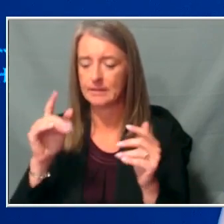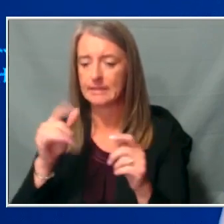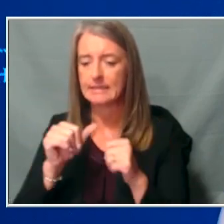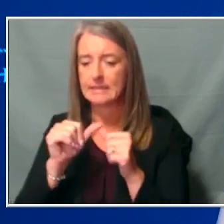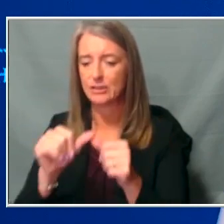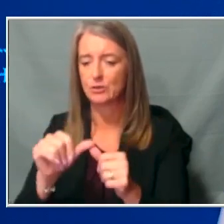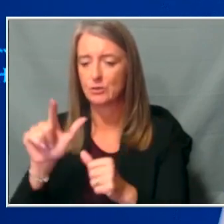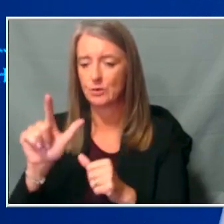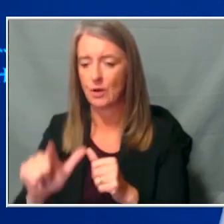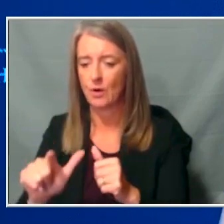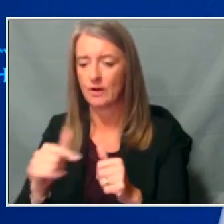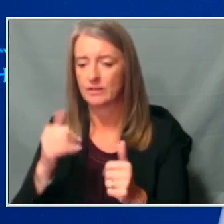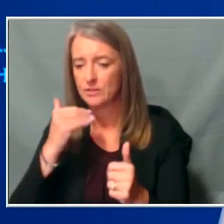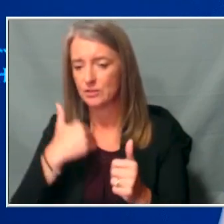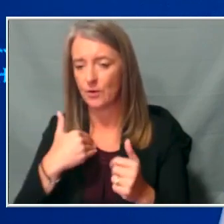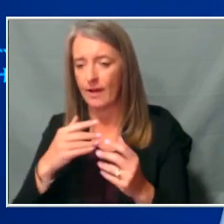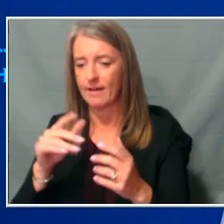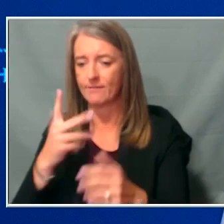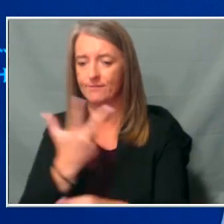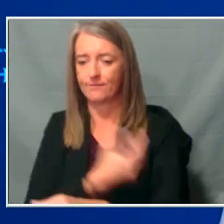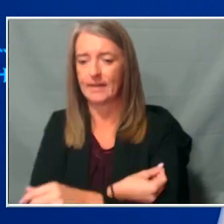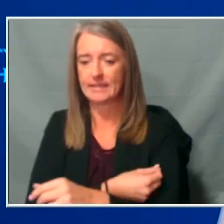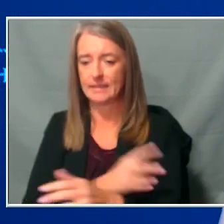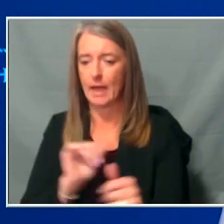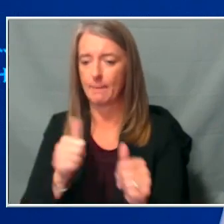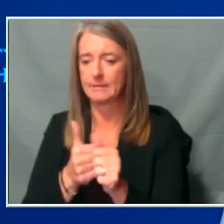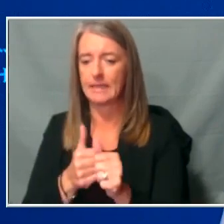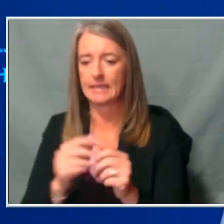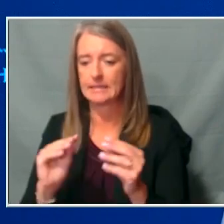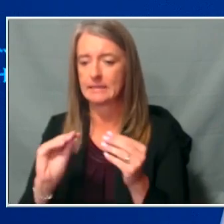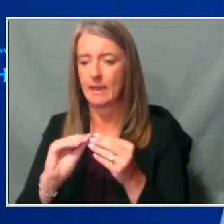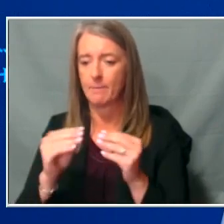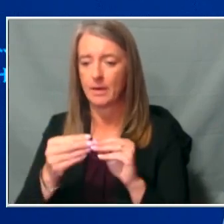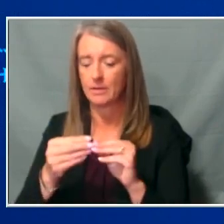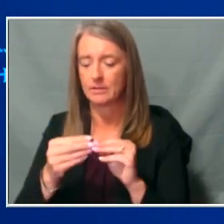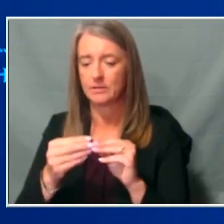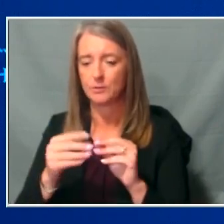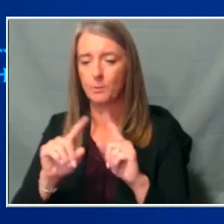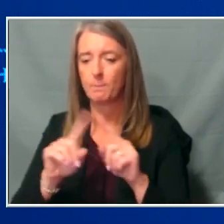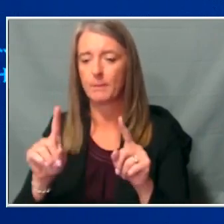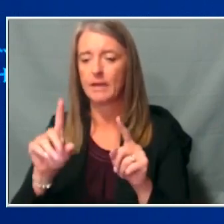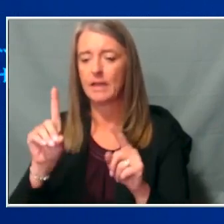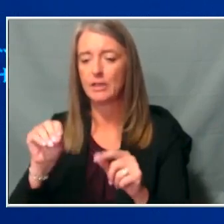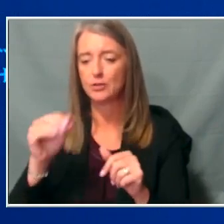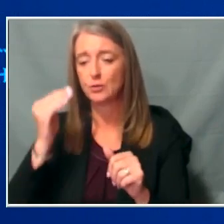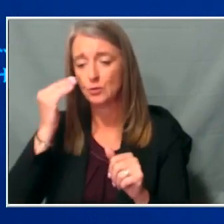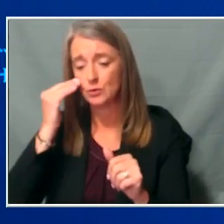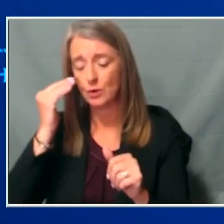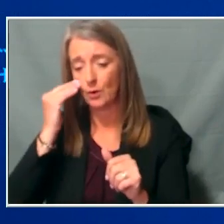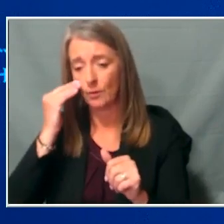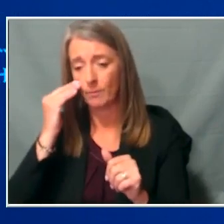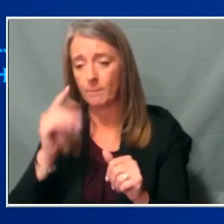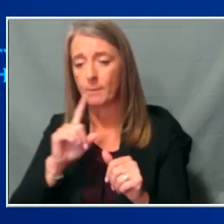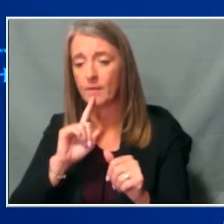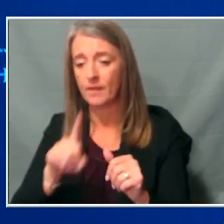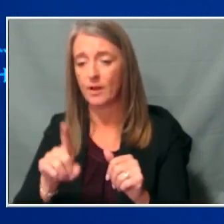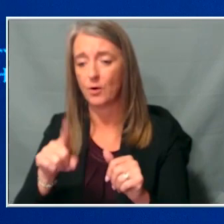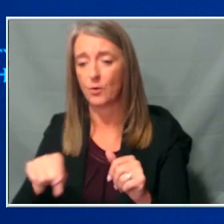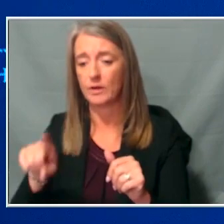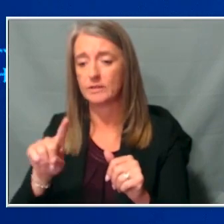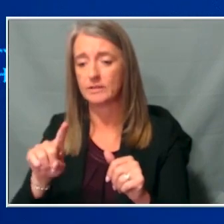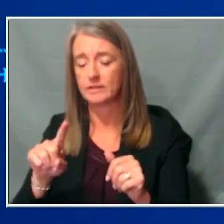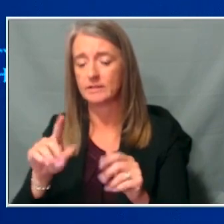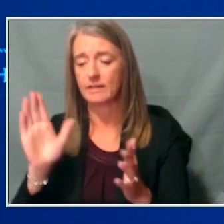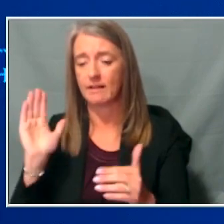I don't have those vaccination and those uptake numbers off the top of my head, but I do know that there was, again, less